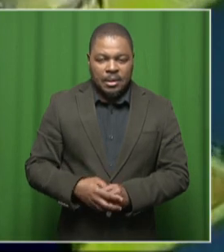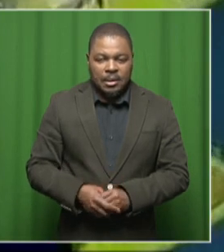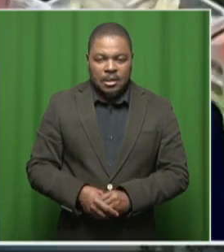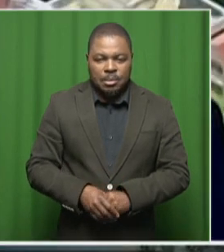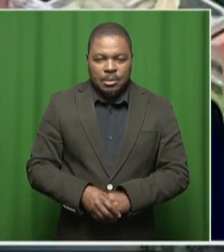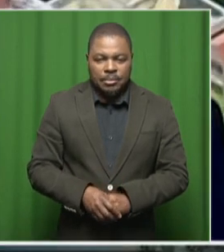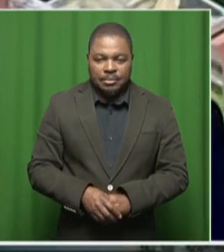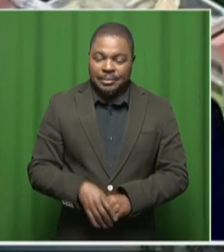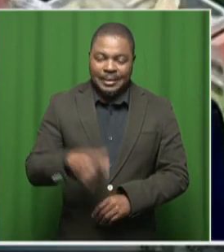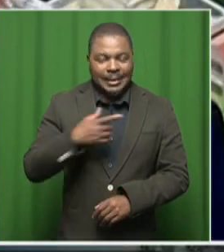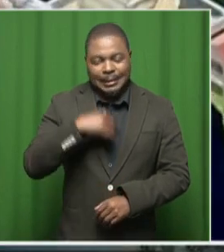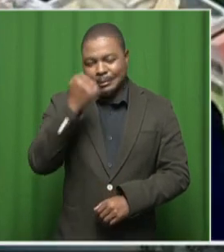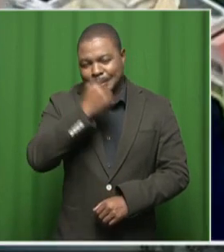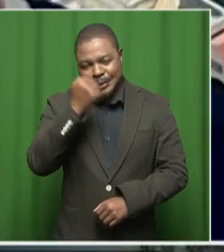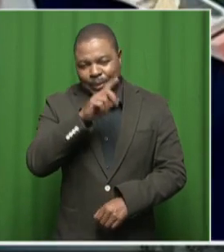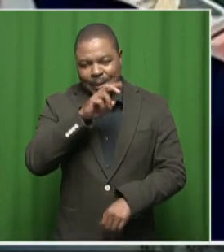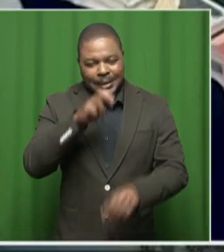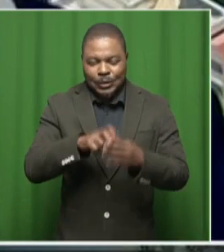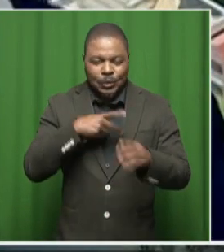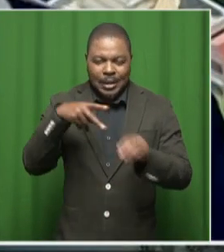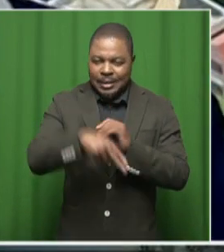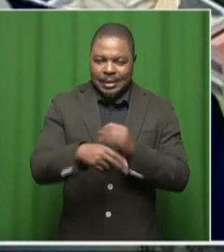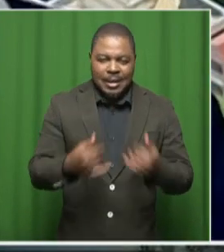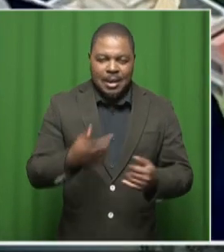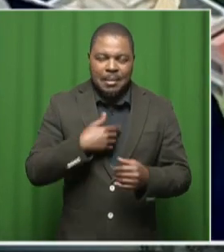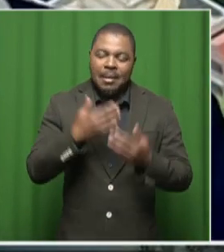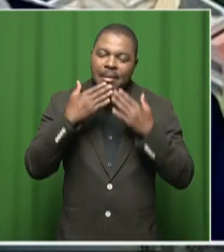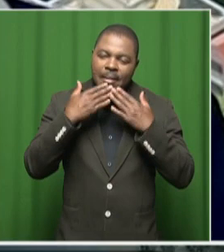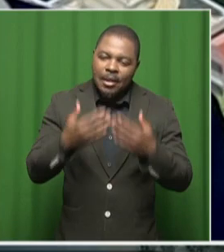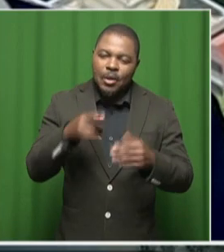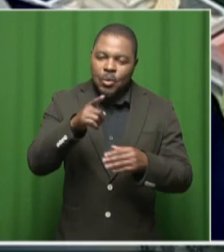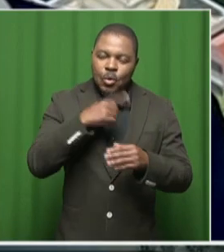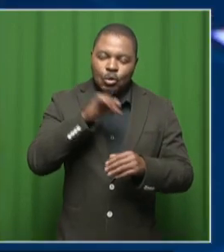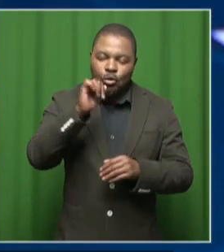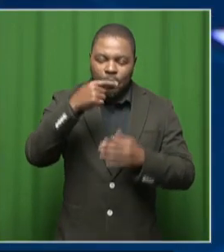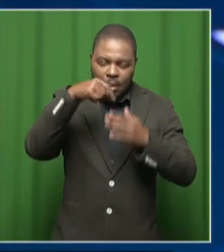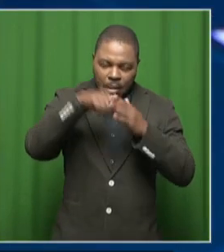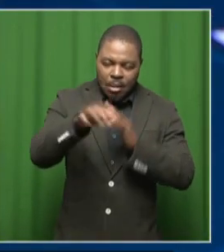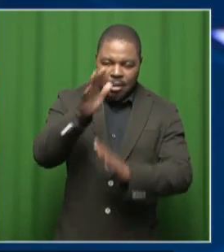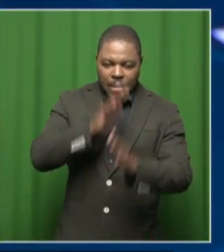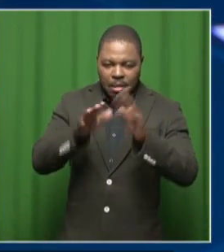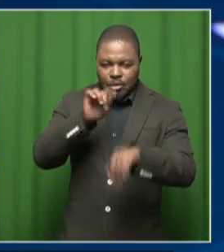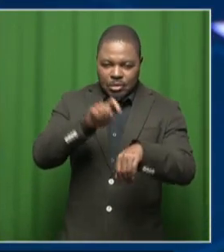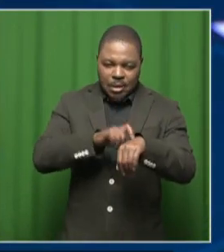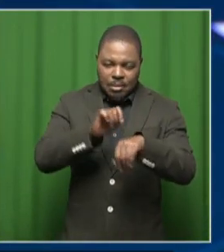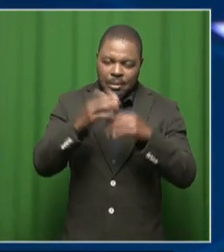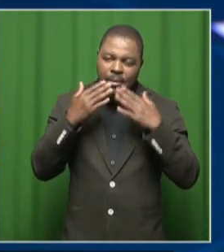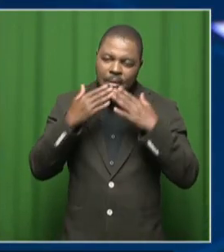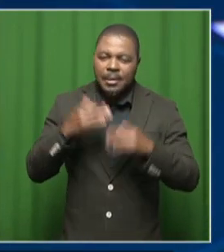All right, Richard, I'm afraid we're going to have to end it there. But thank you so much for sharing your thoughts and your insights with us. You do appreciate all time.